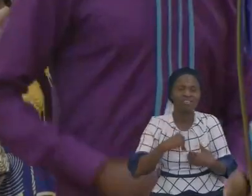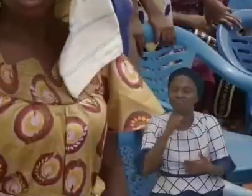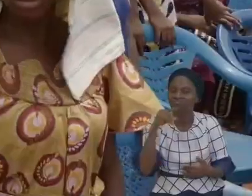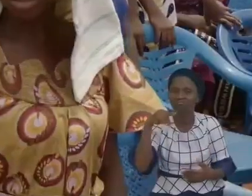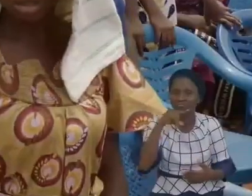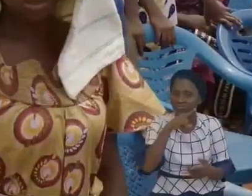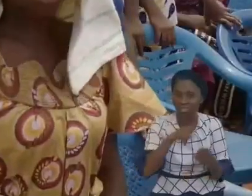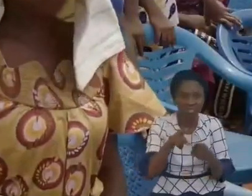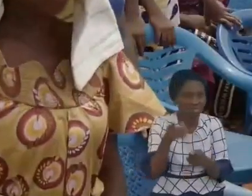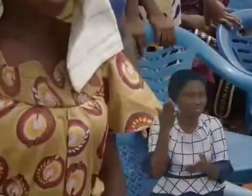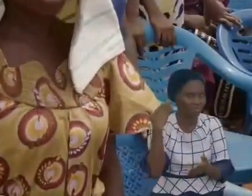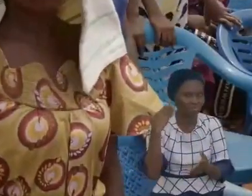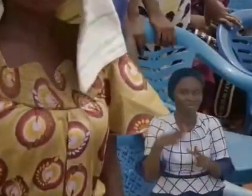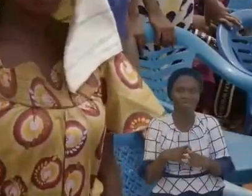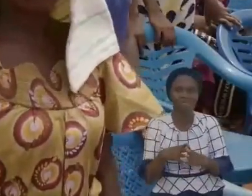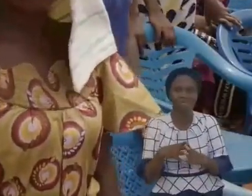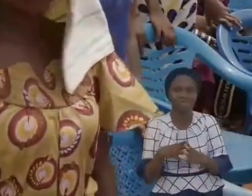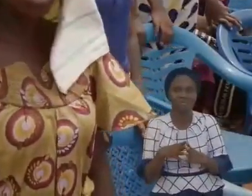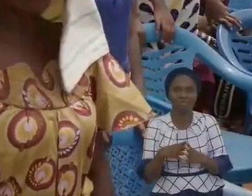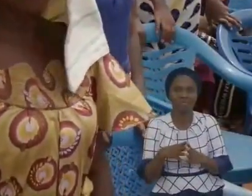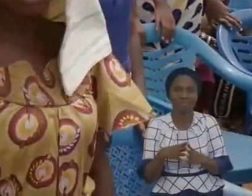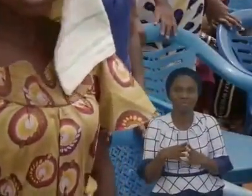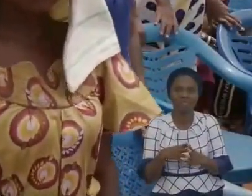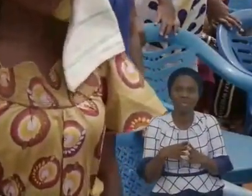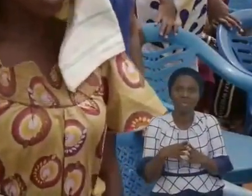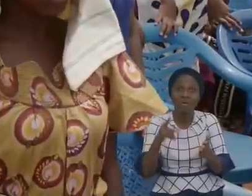meant to do that.